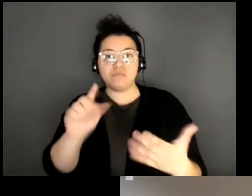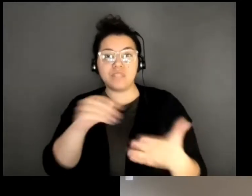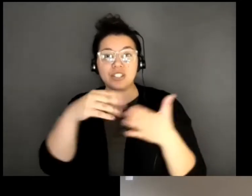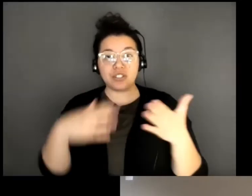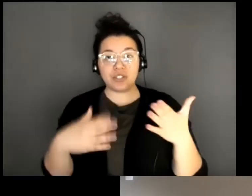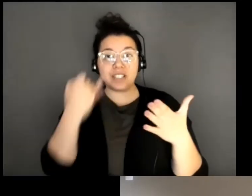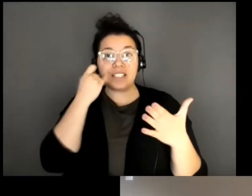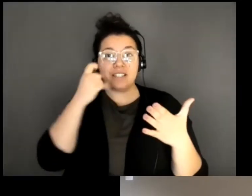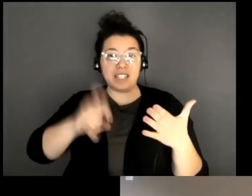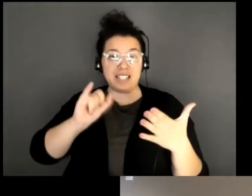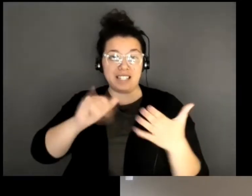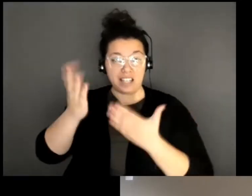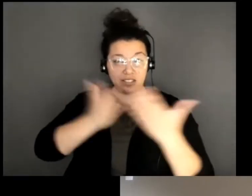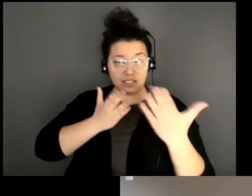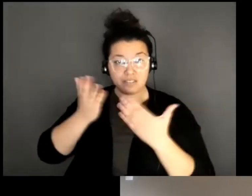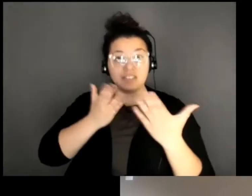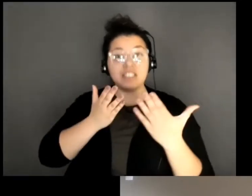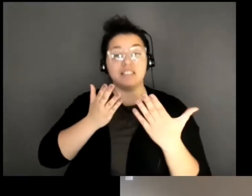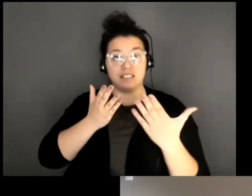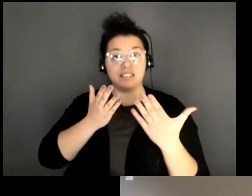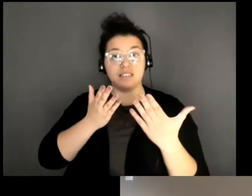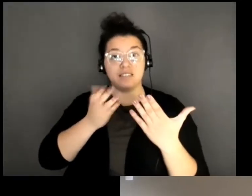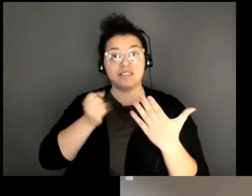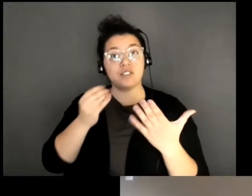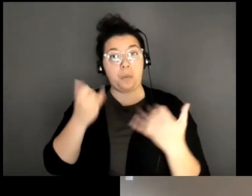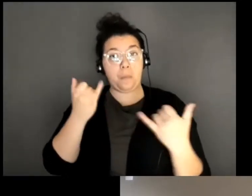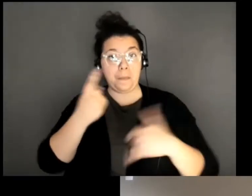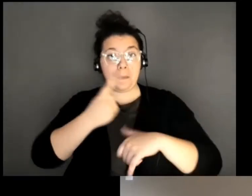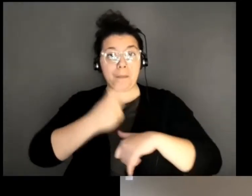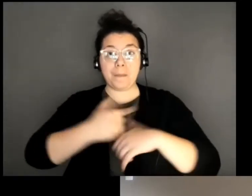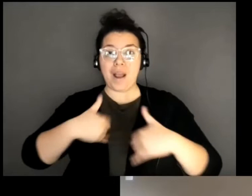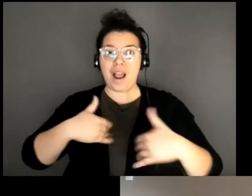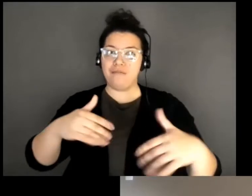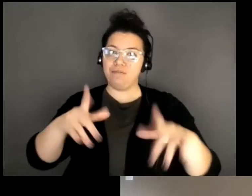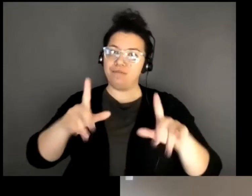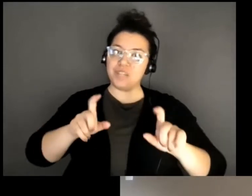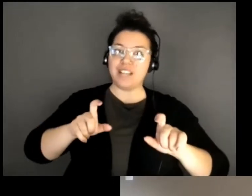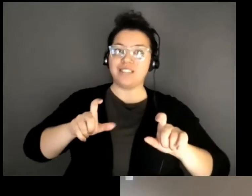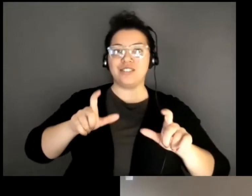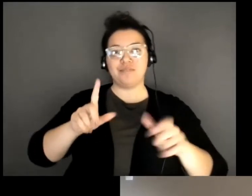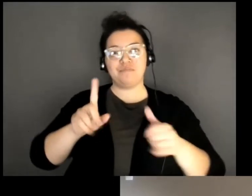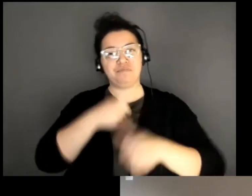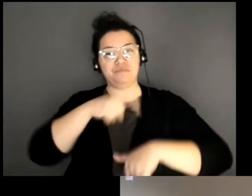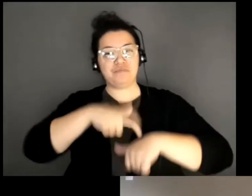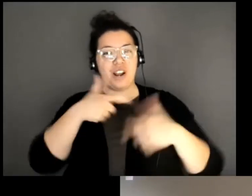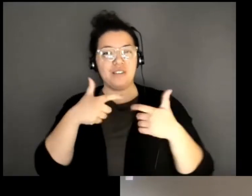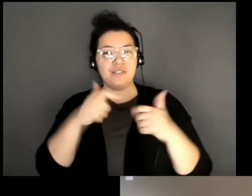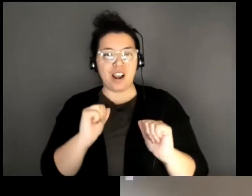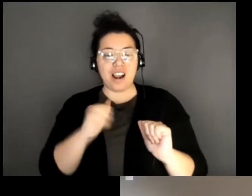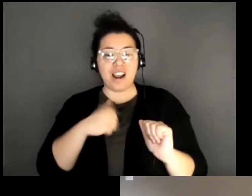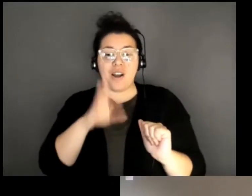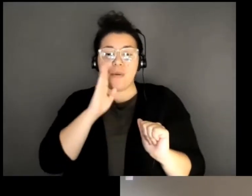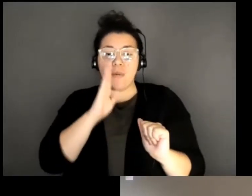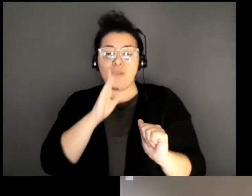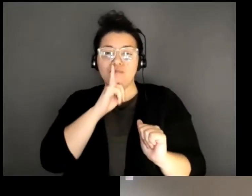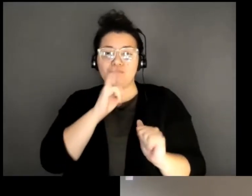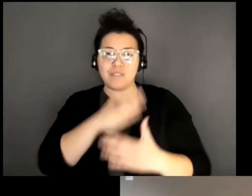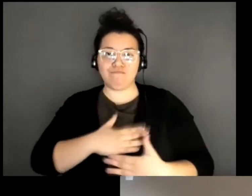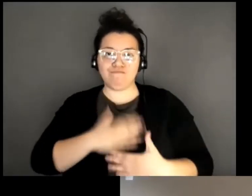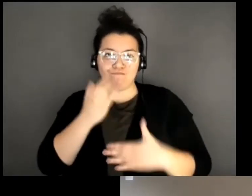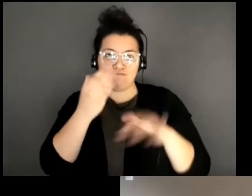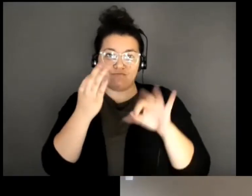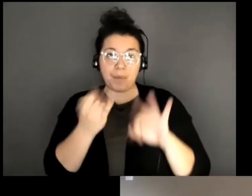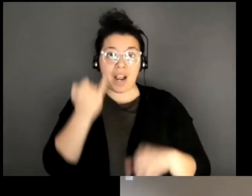need that service. So this is our trial run. And I'd love some feedback from the teachers and students